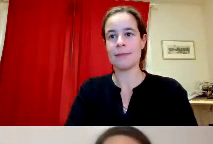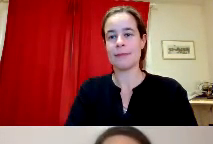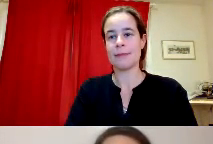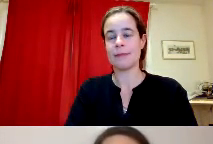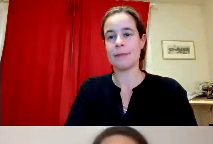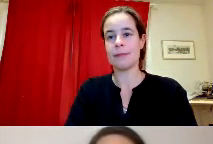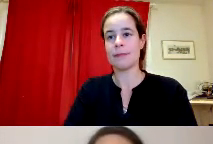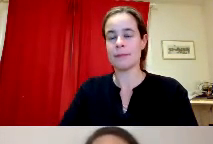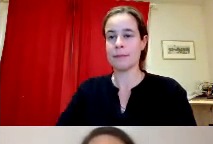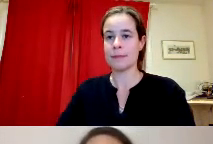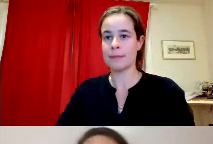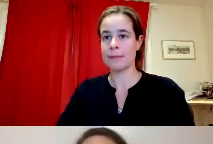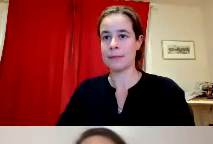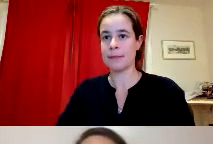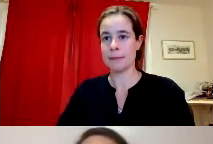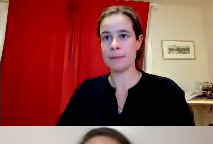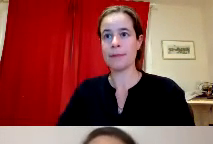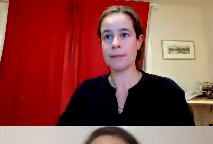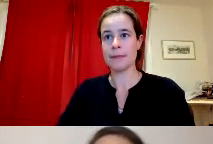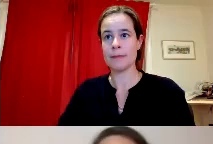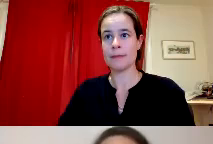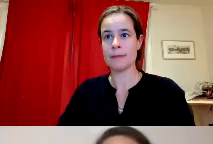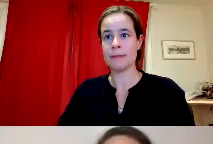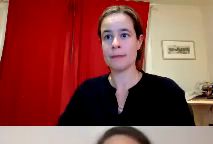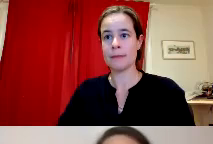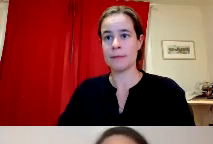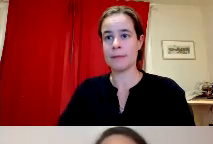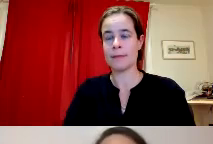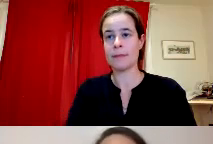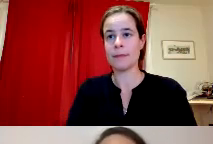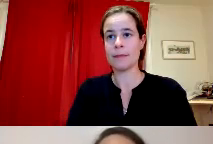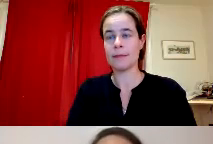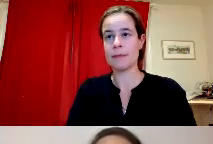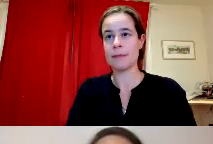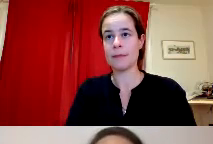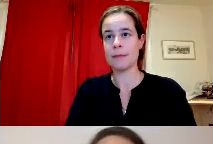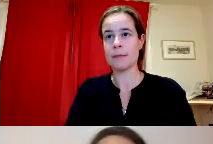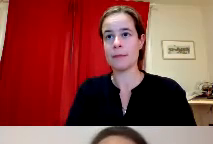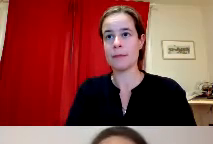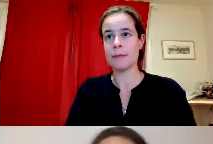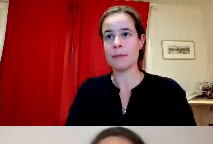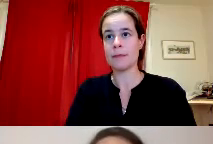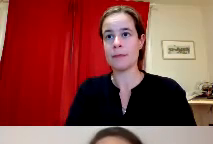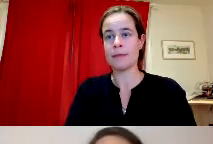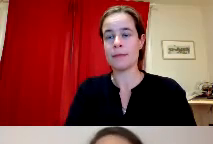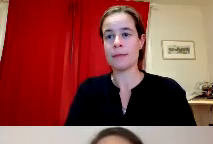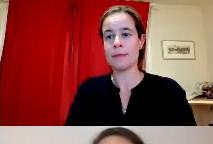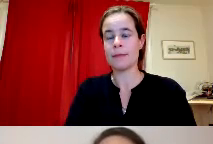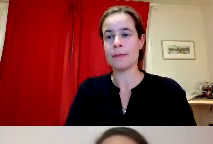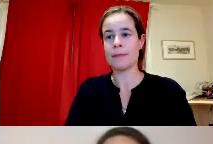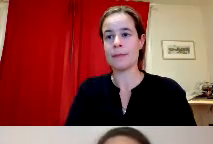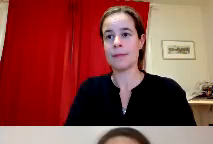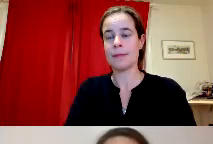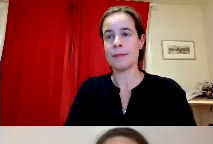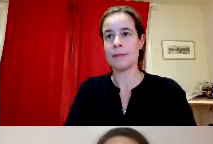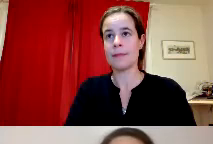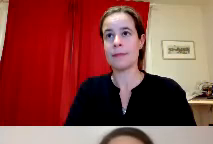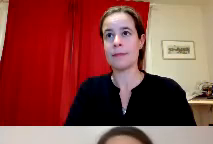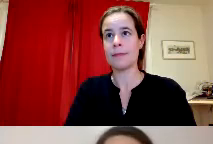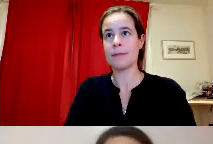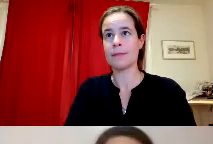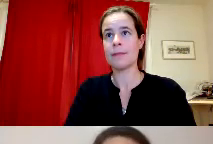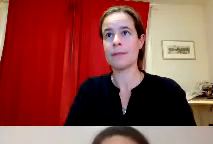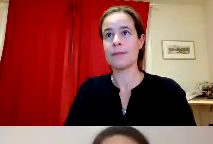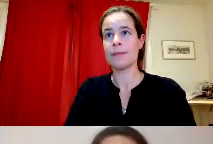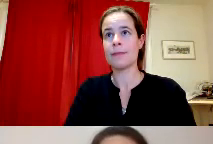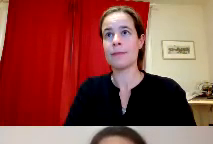we do about it? So we held some workshops with community and clinical stakeholders, and these are themes